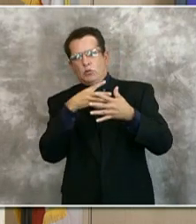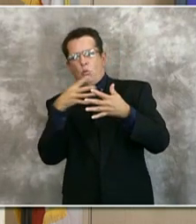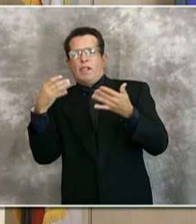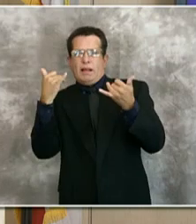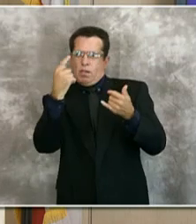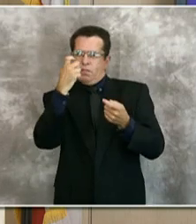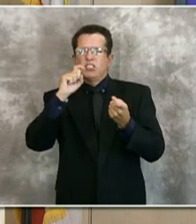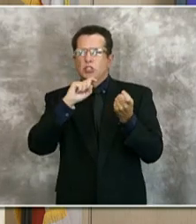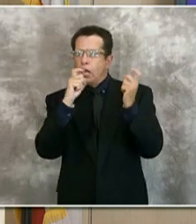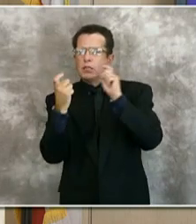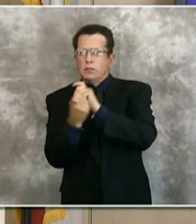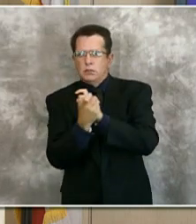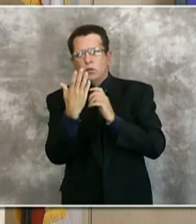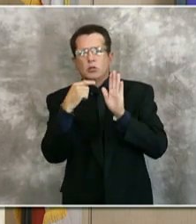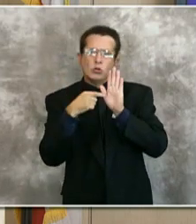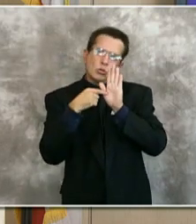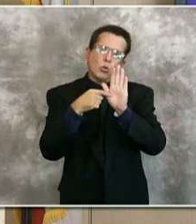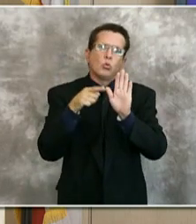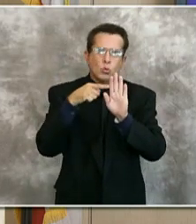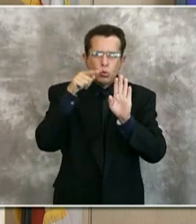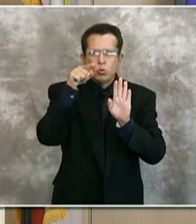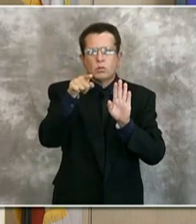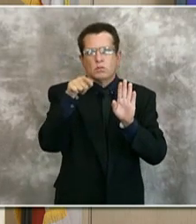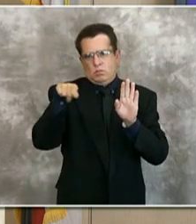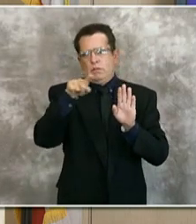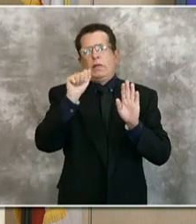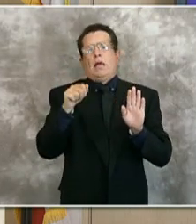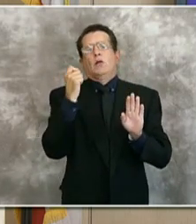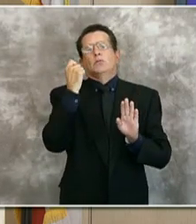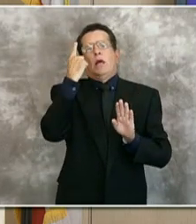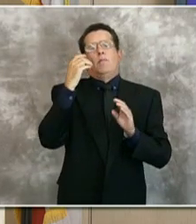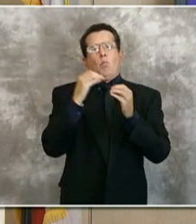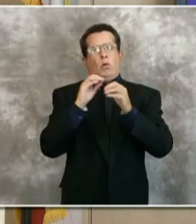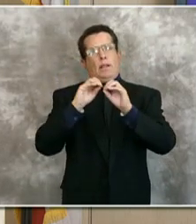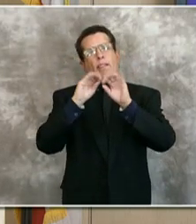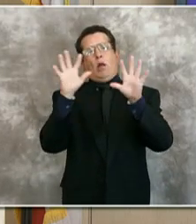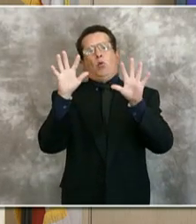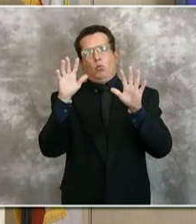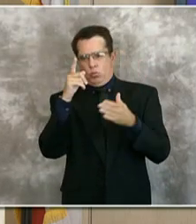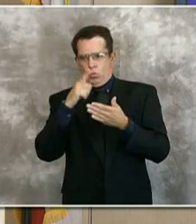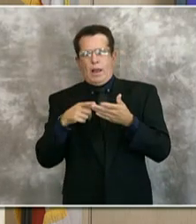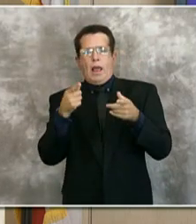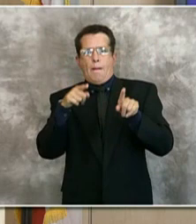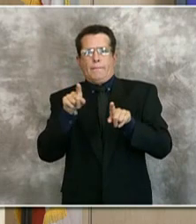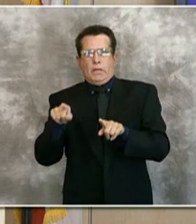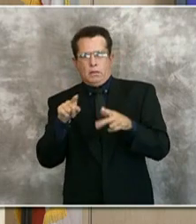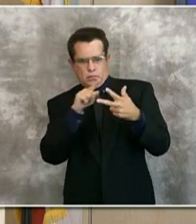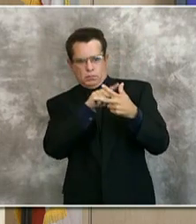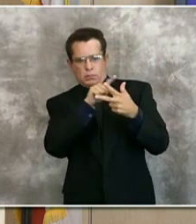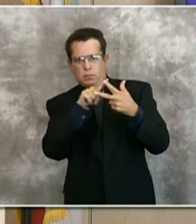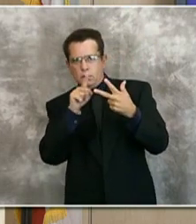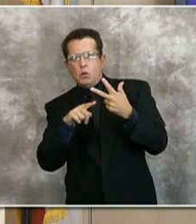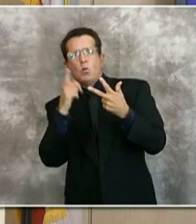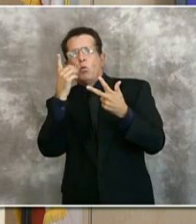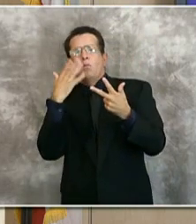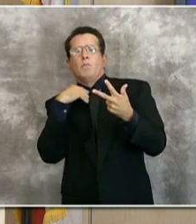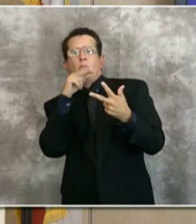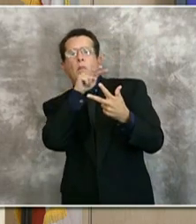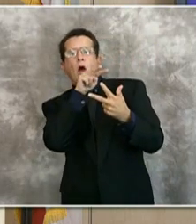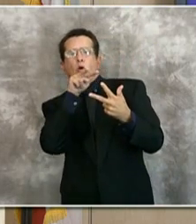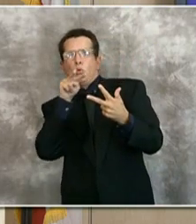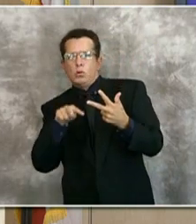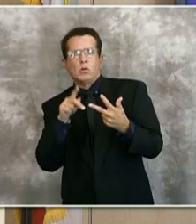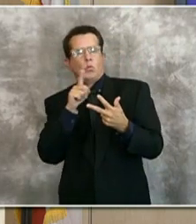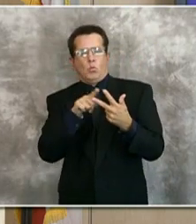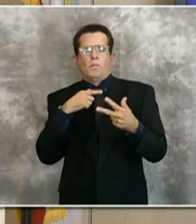more relevant, more insightful, and give you a better insight in terms of what is happening in real time and what we're measuring and